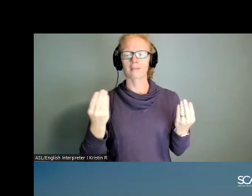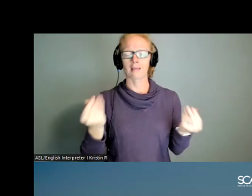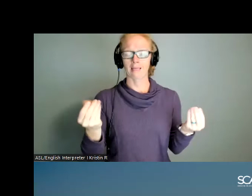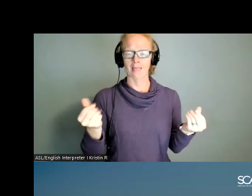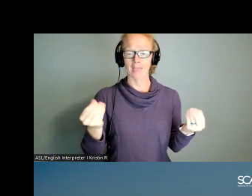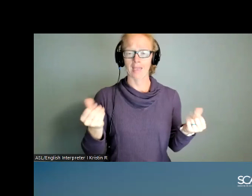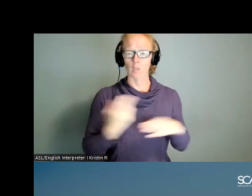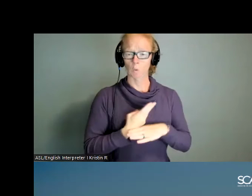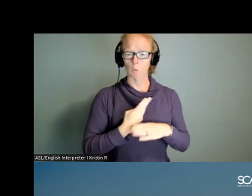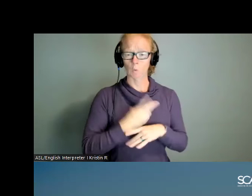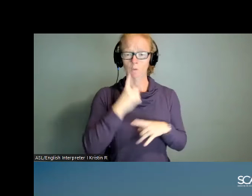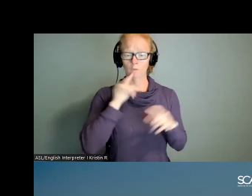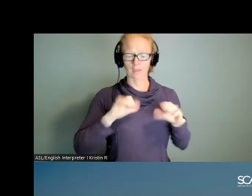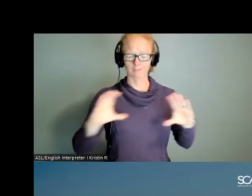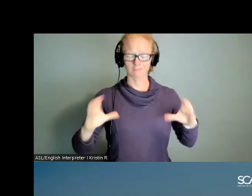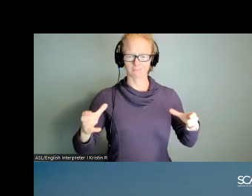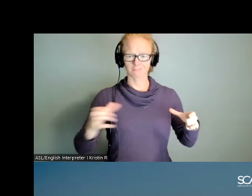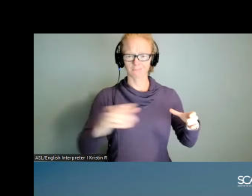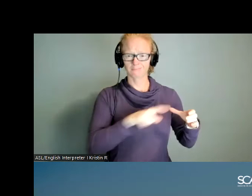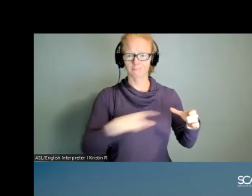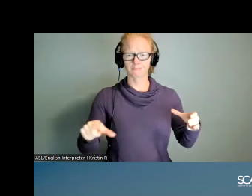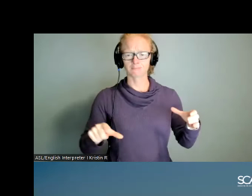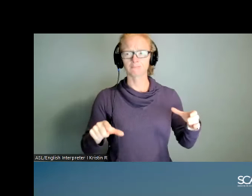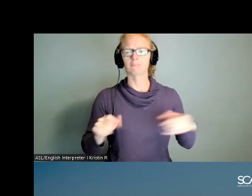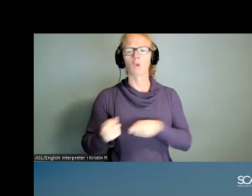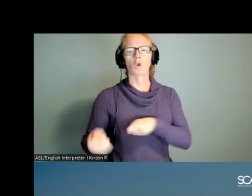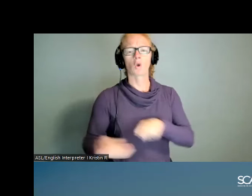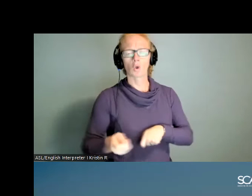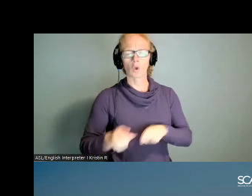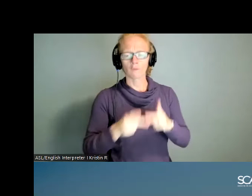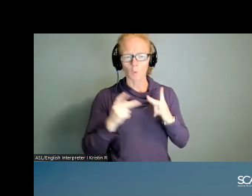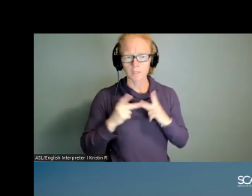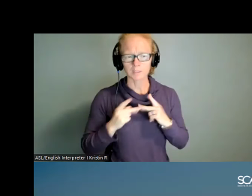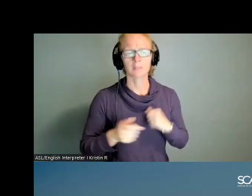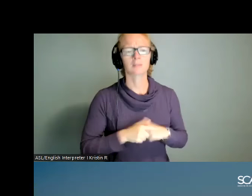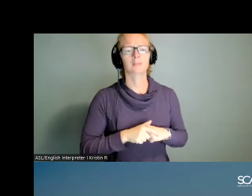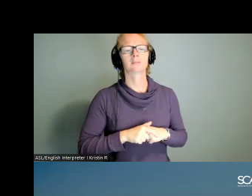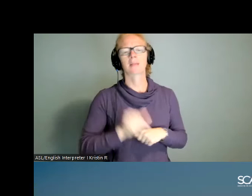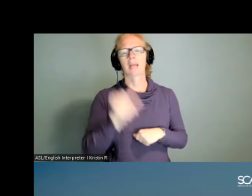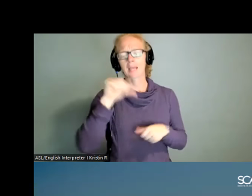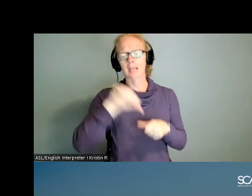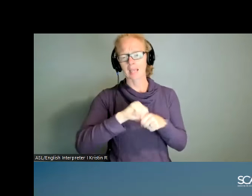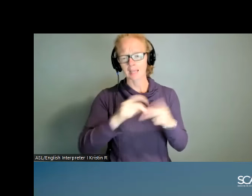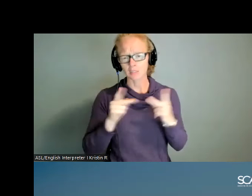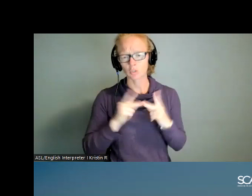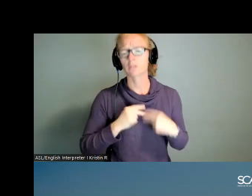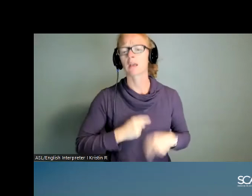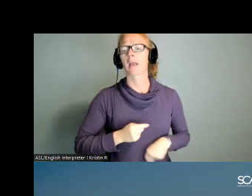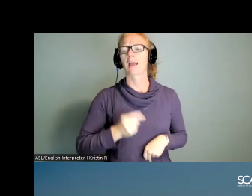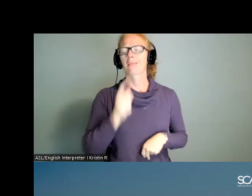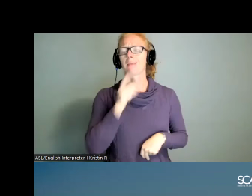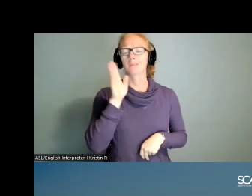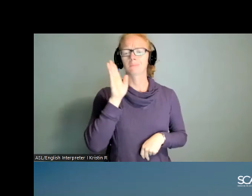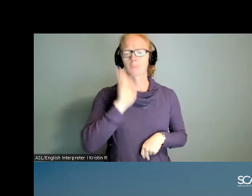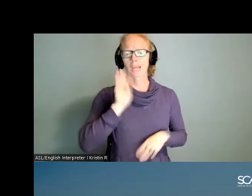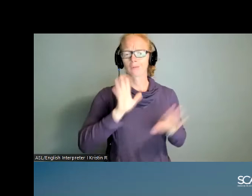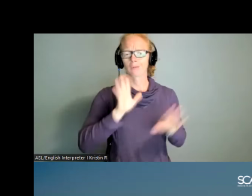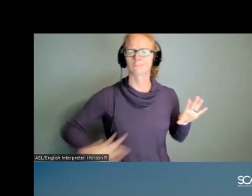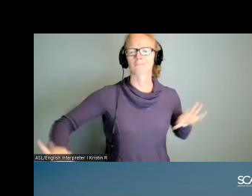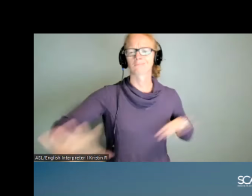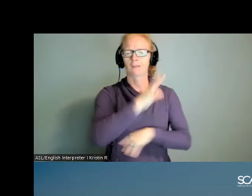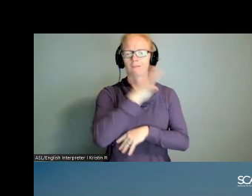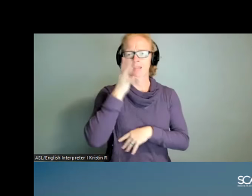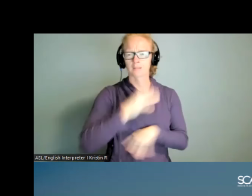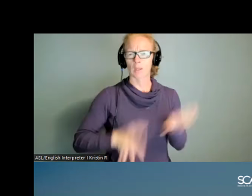this toolkit, and they're golf courses, gas stations, retail, commercial, and brownfields. These land uses were chosen due